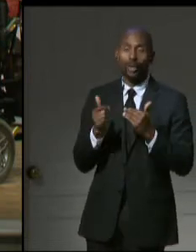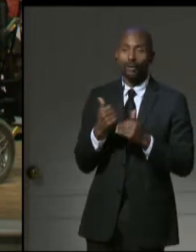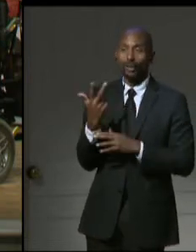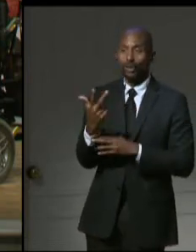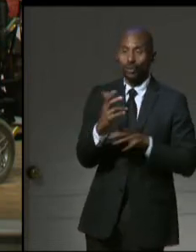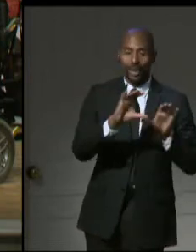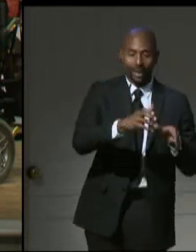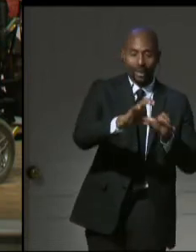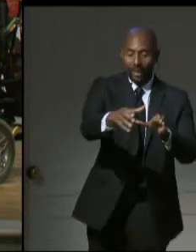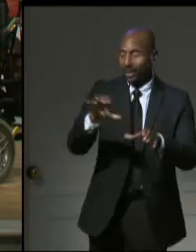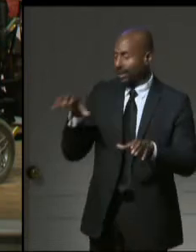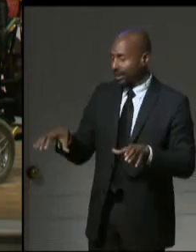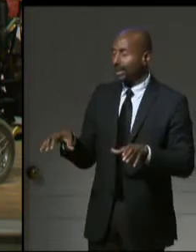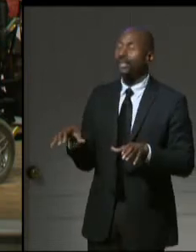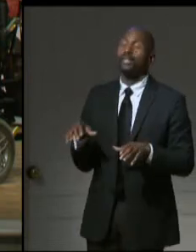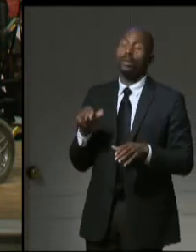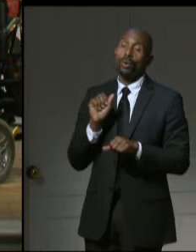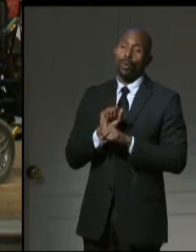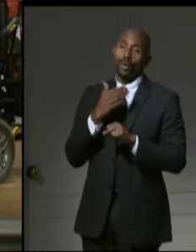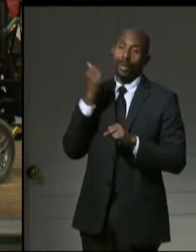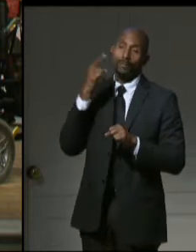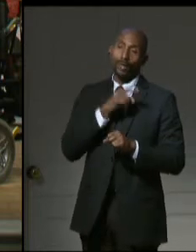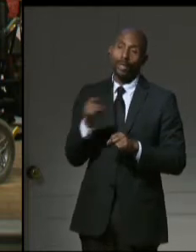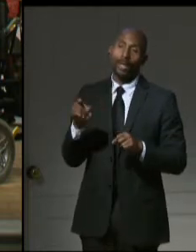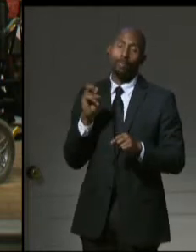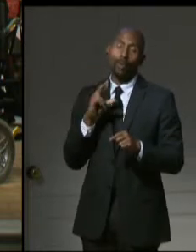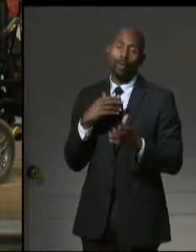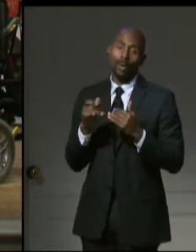works best for them or they're interested in.